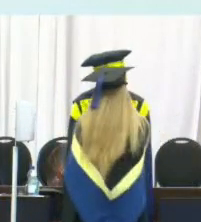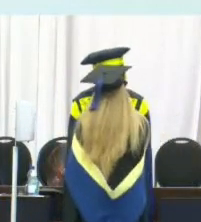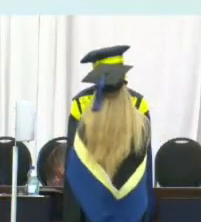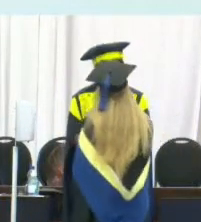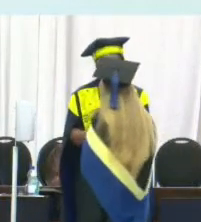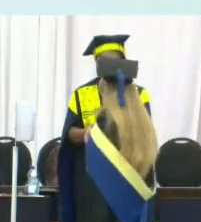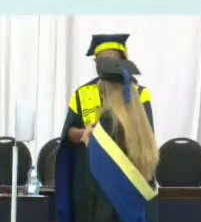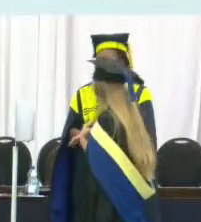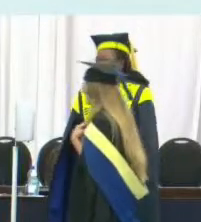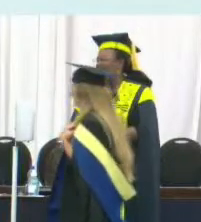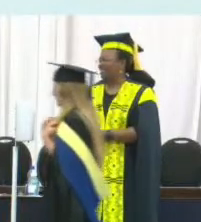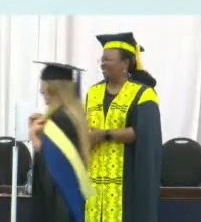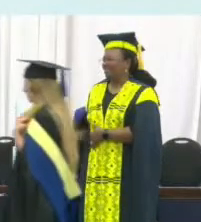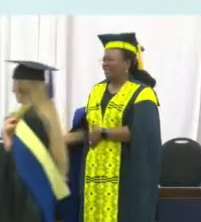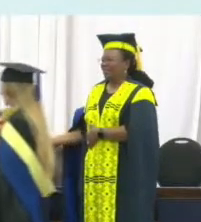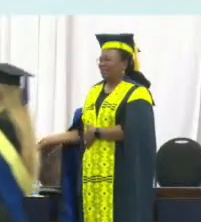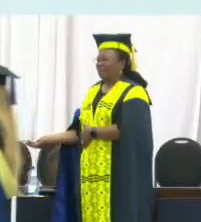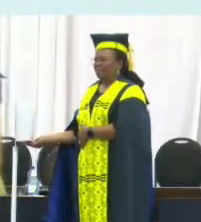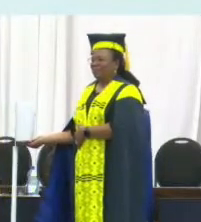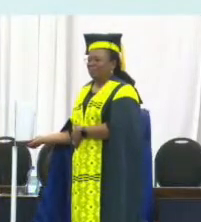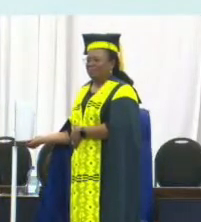Nombongo Khasimeni.